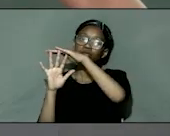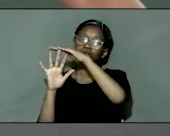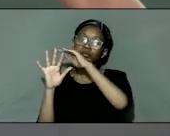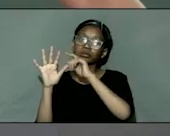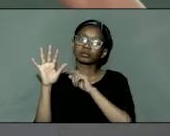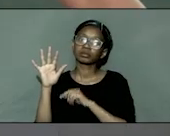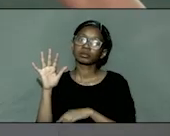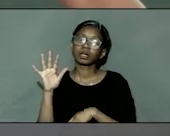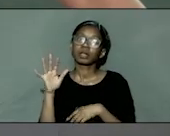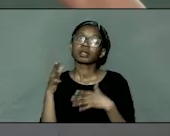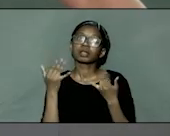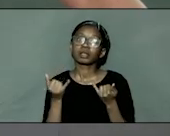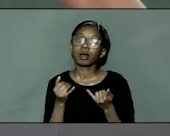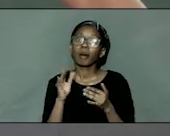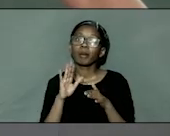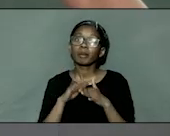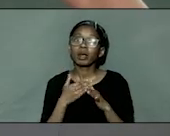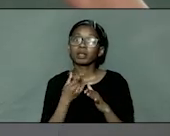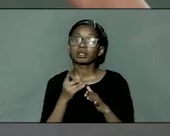they die.